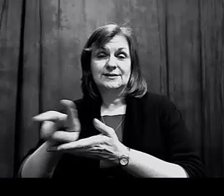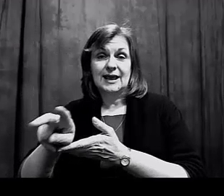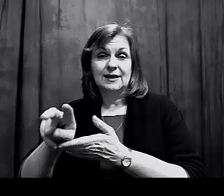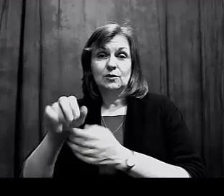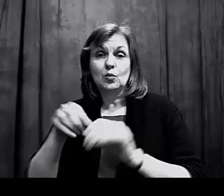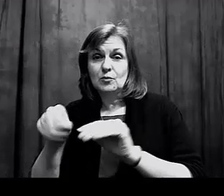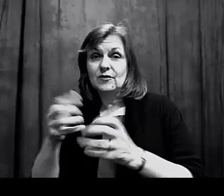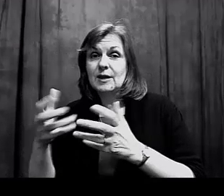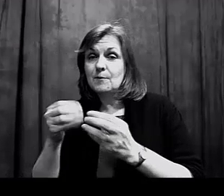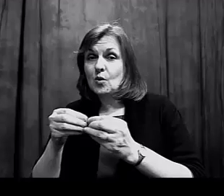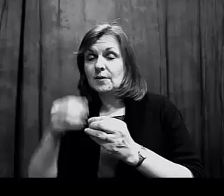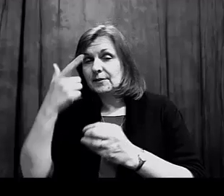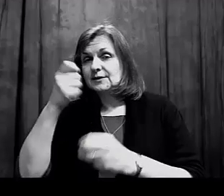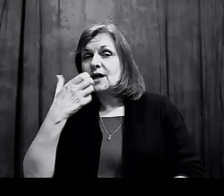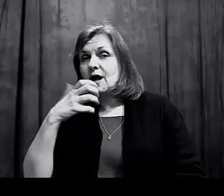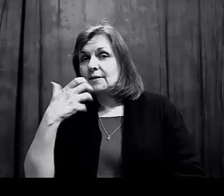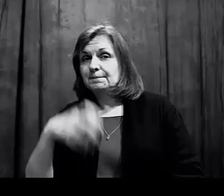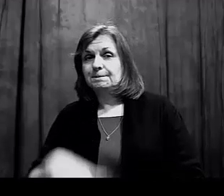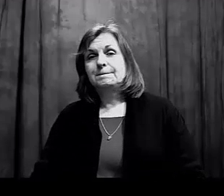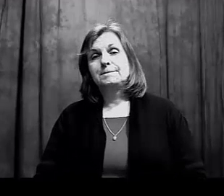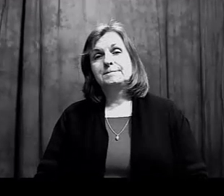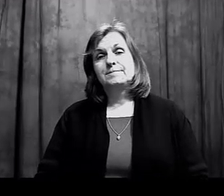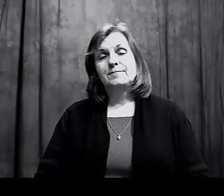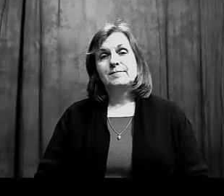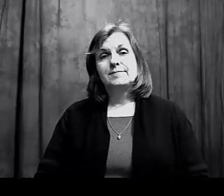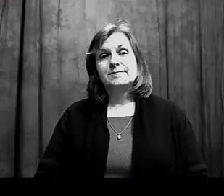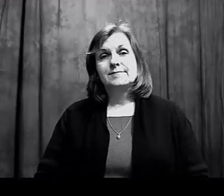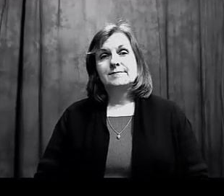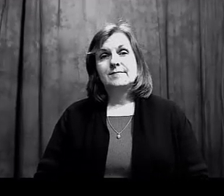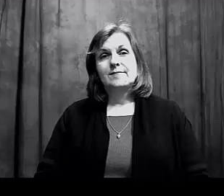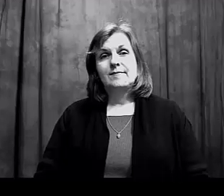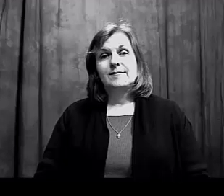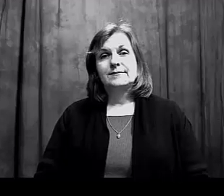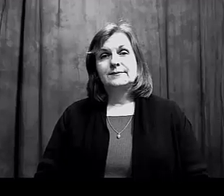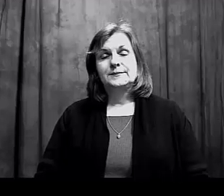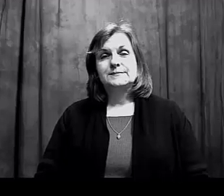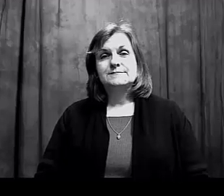once he heats up, it's a whole different story, right?